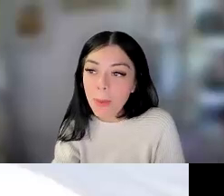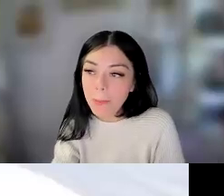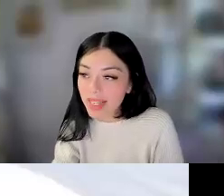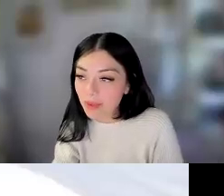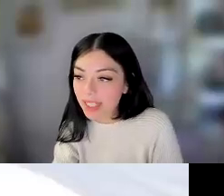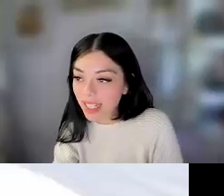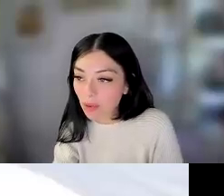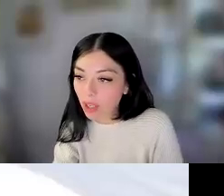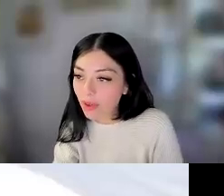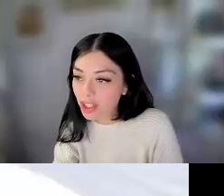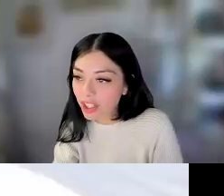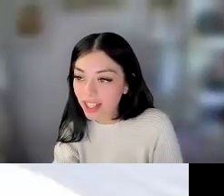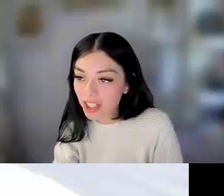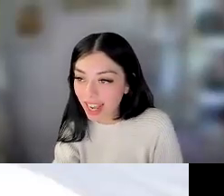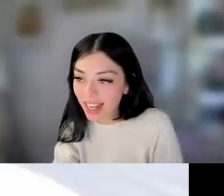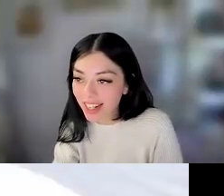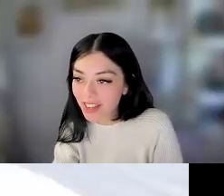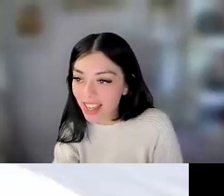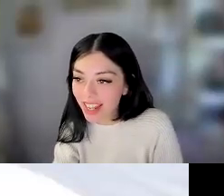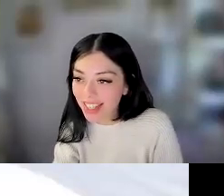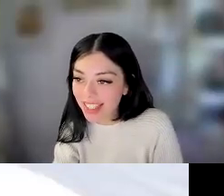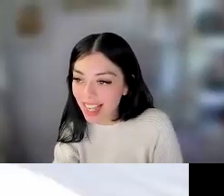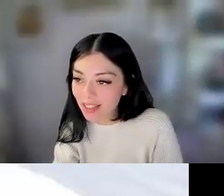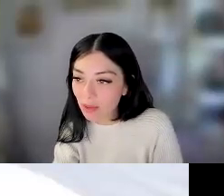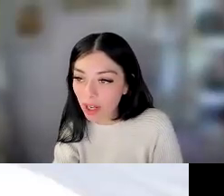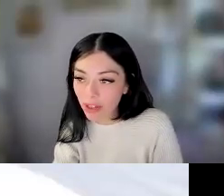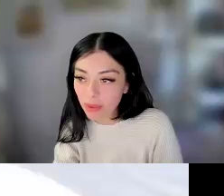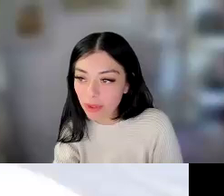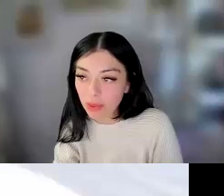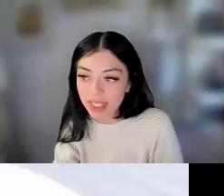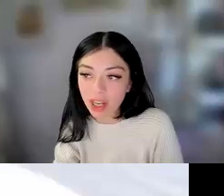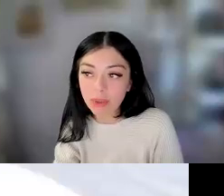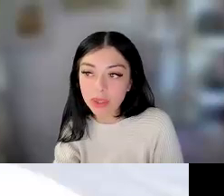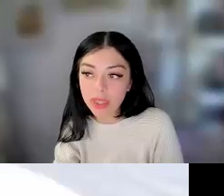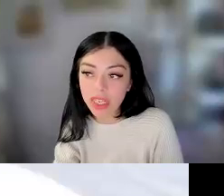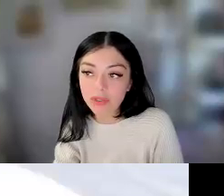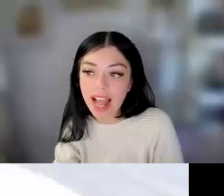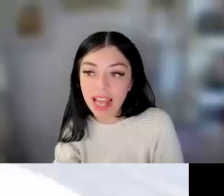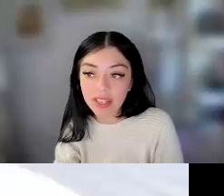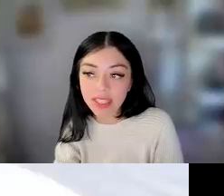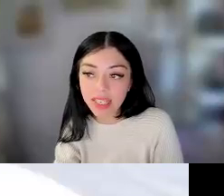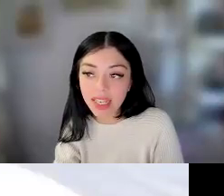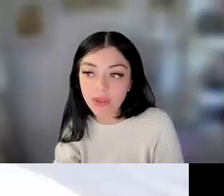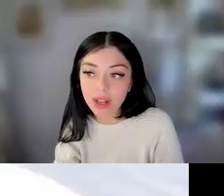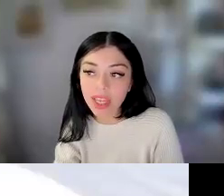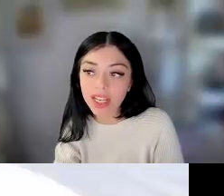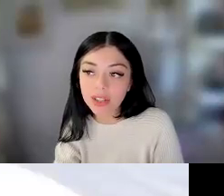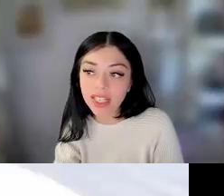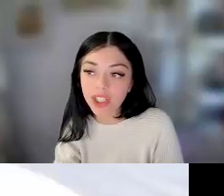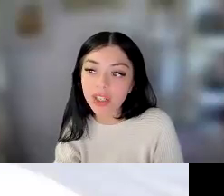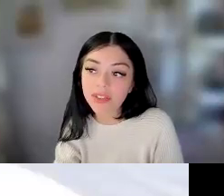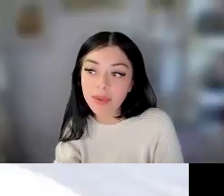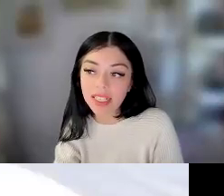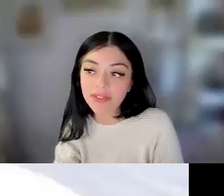helped you. But we did get one question in the chat, and it says, what are the most pressing opportunities for advocacy around